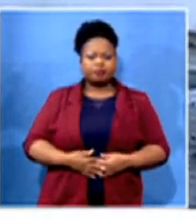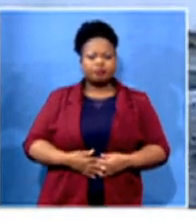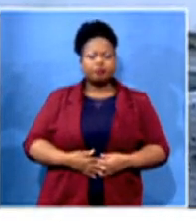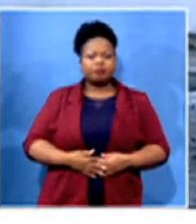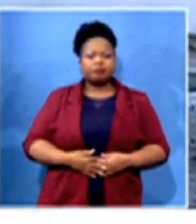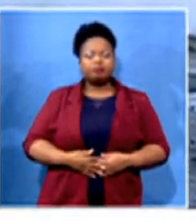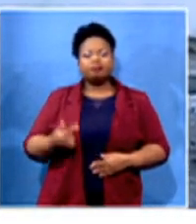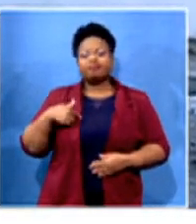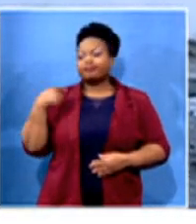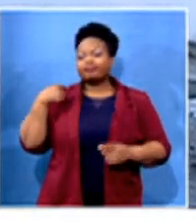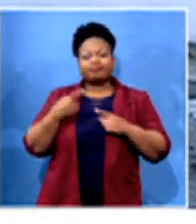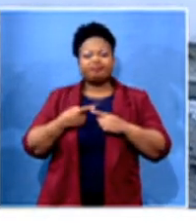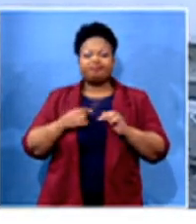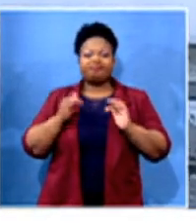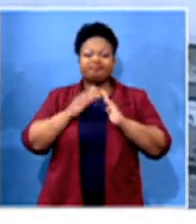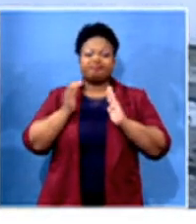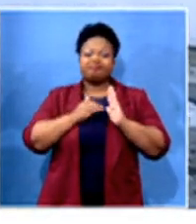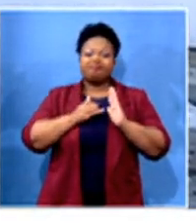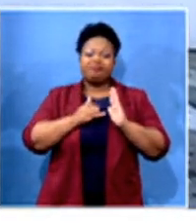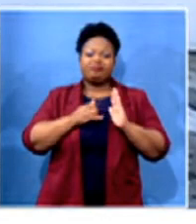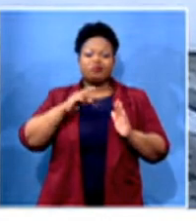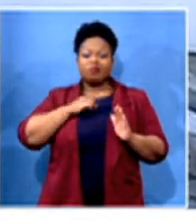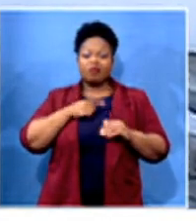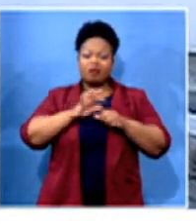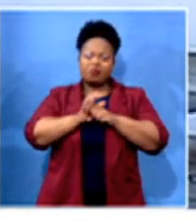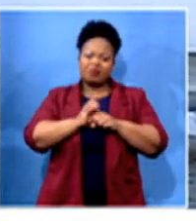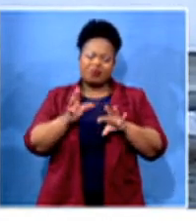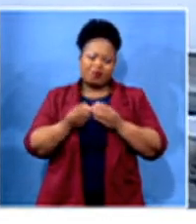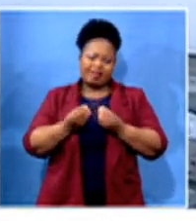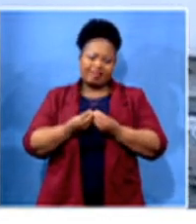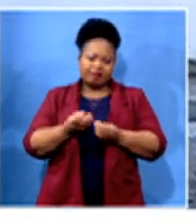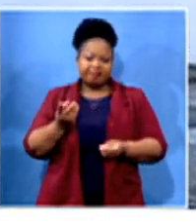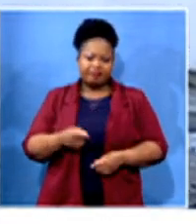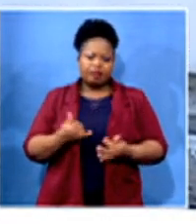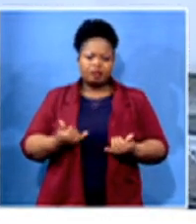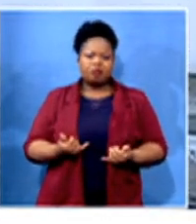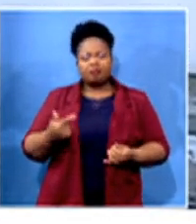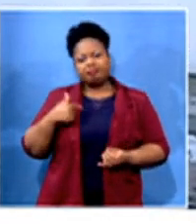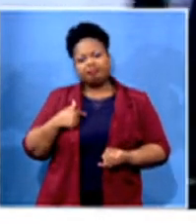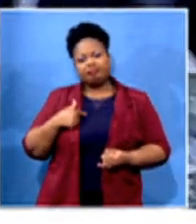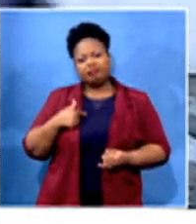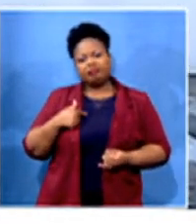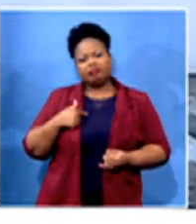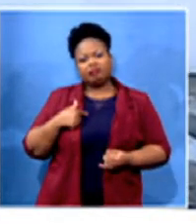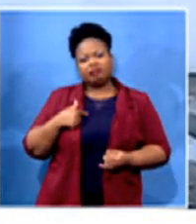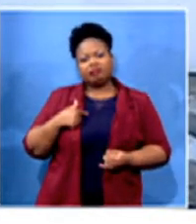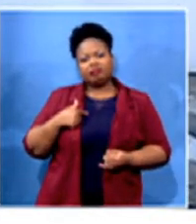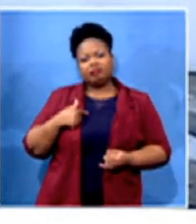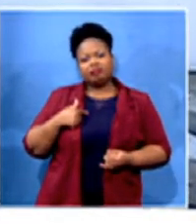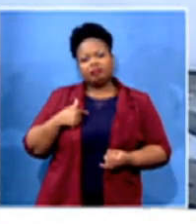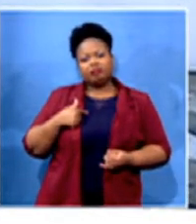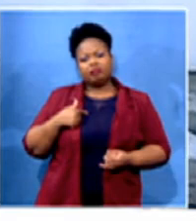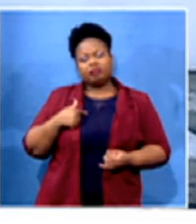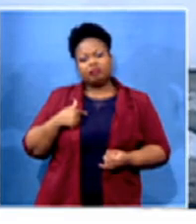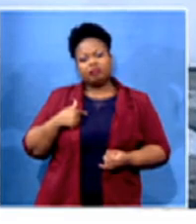home because of the corona thing. I was afraid of that because I love